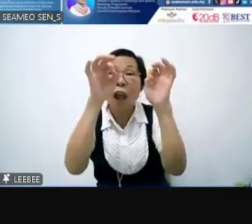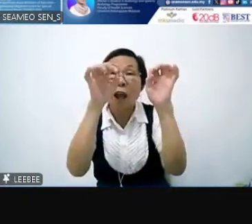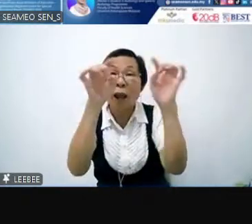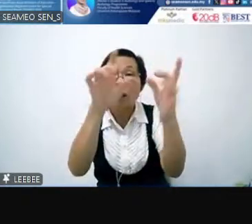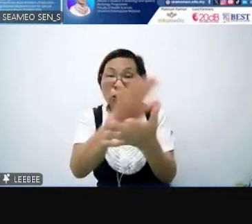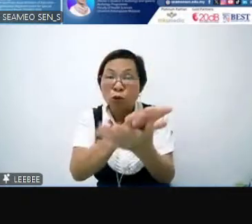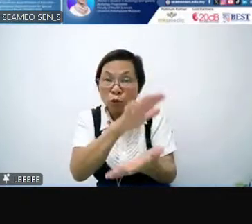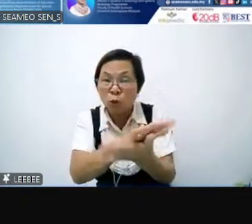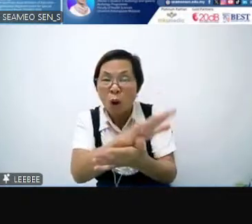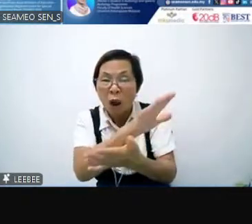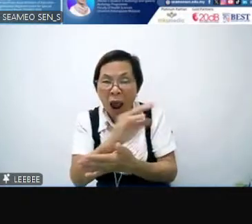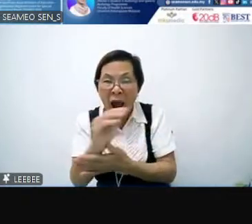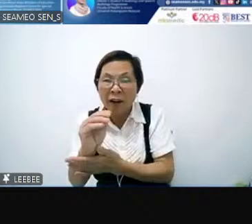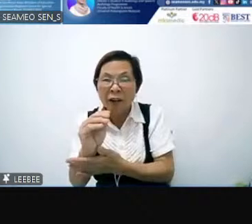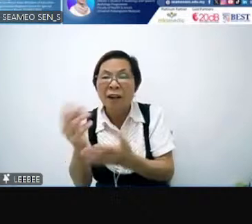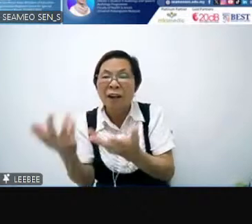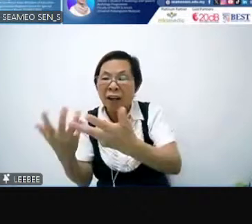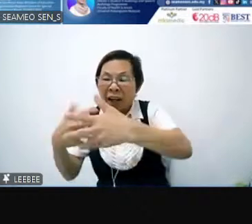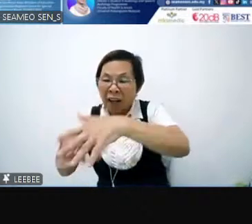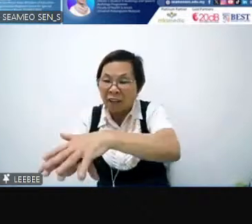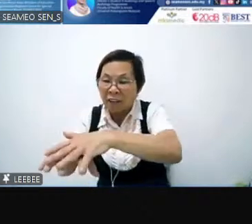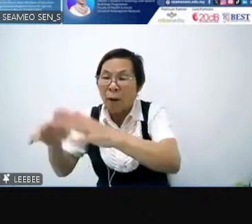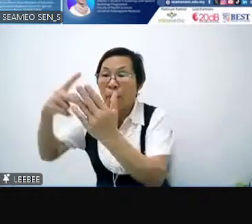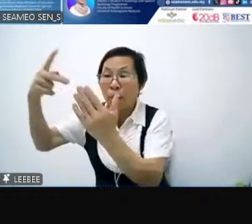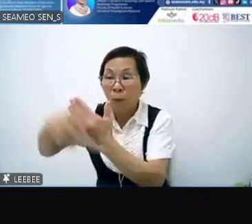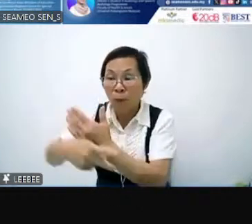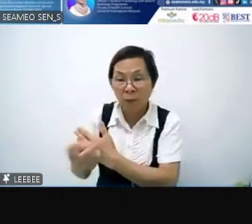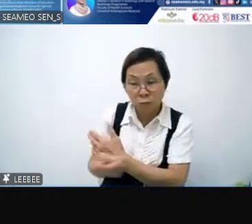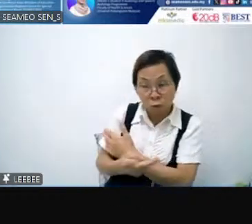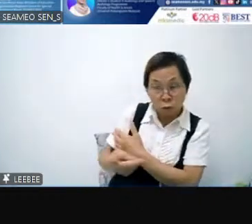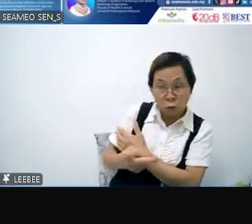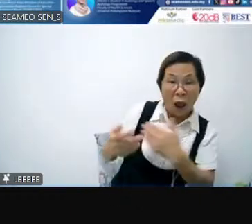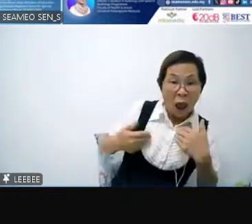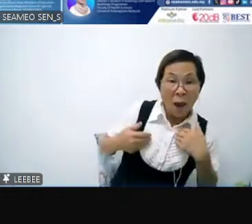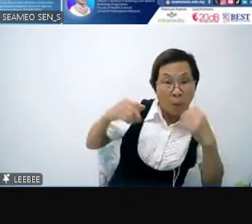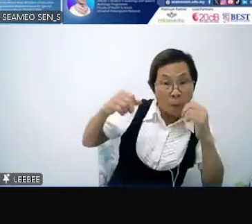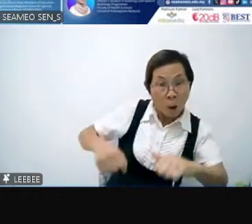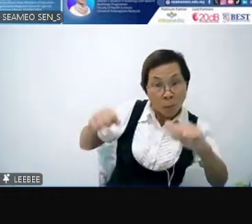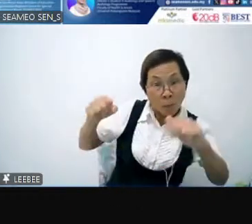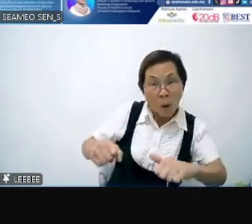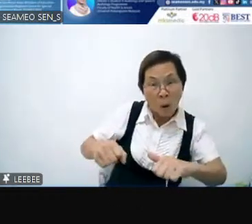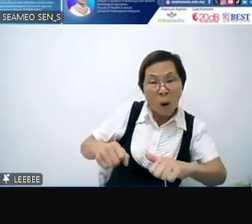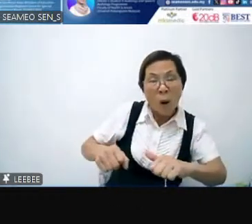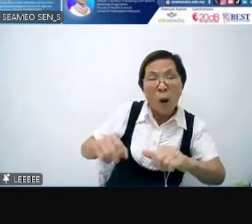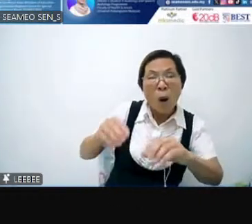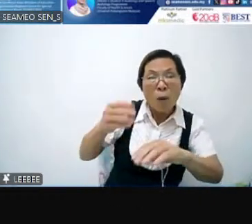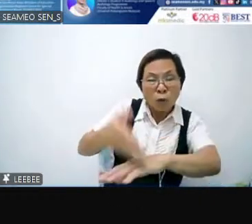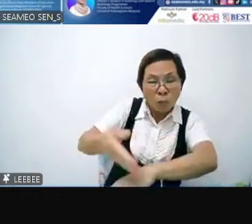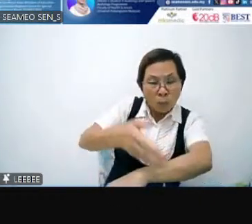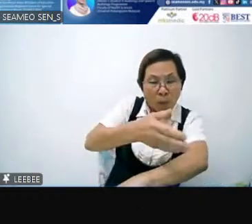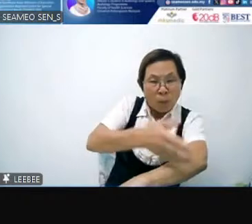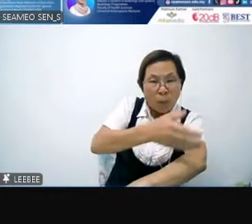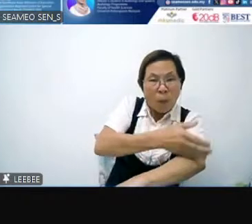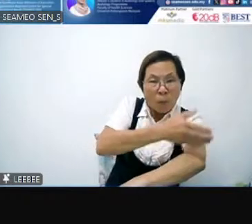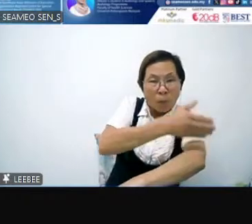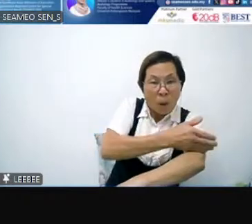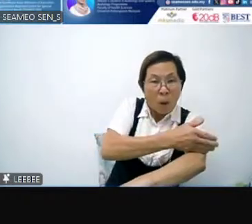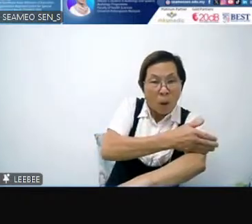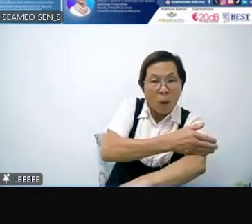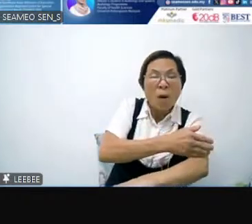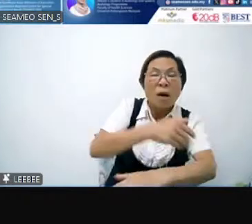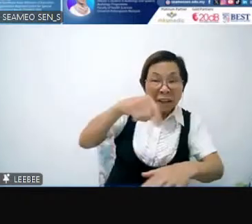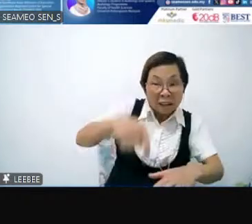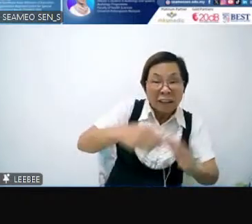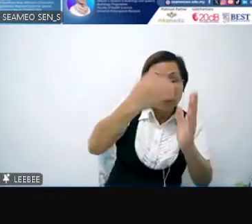school and integration program, and there is potential to extend this practice to mainstream